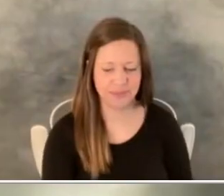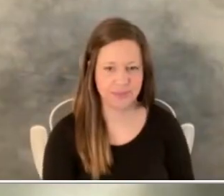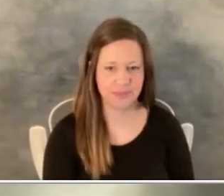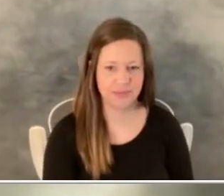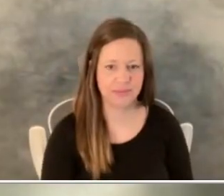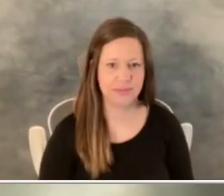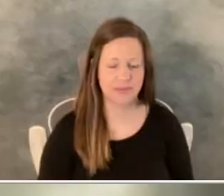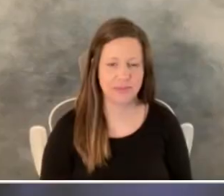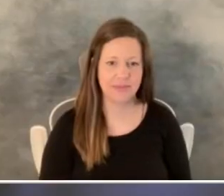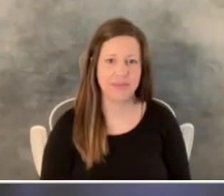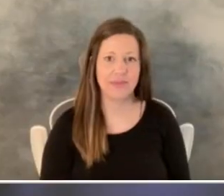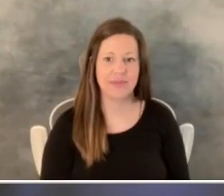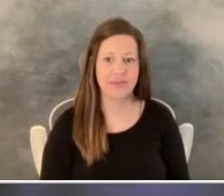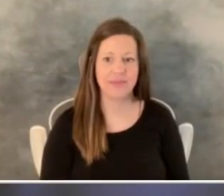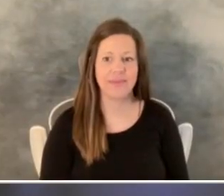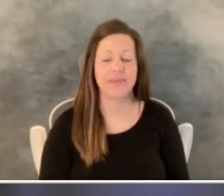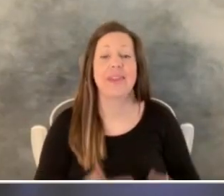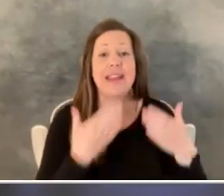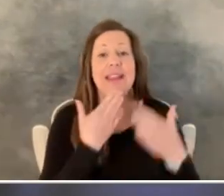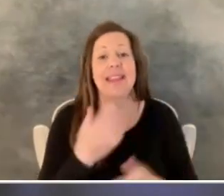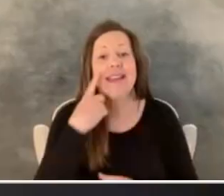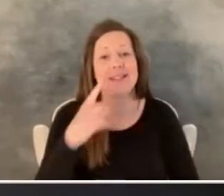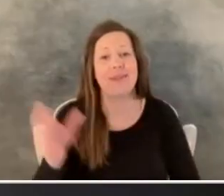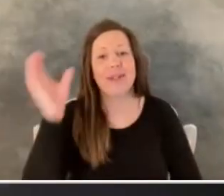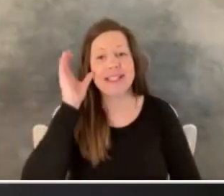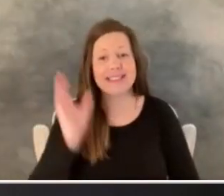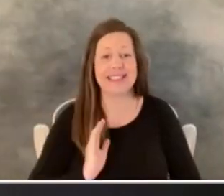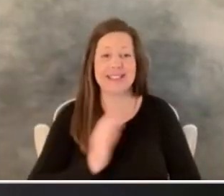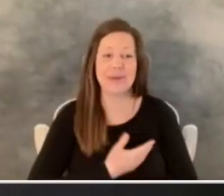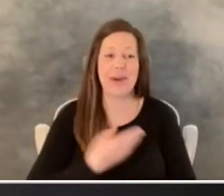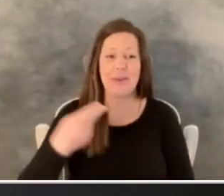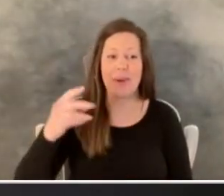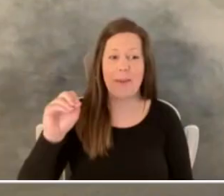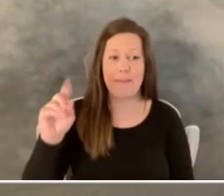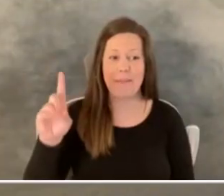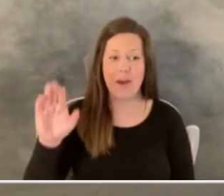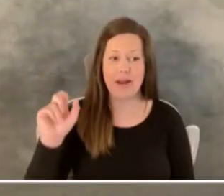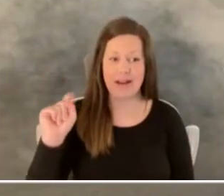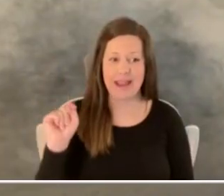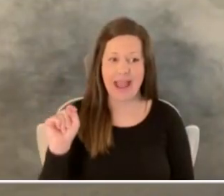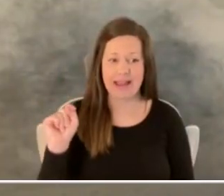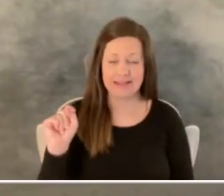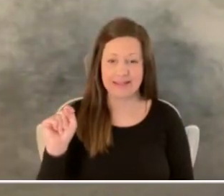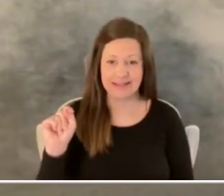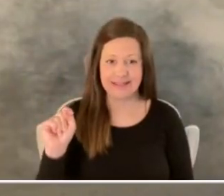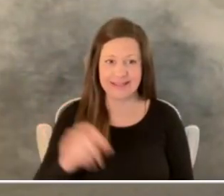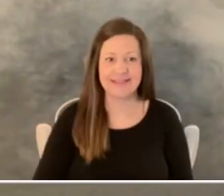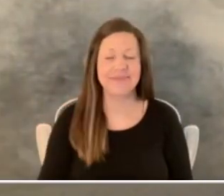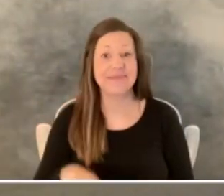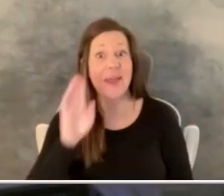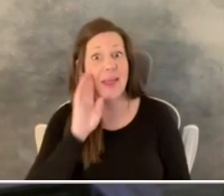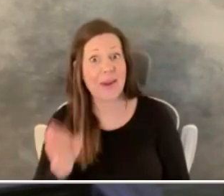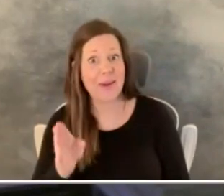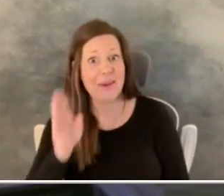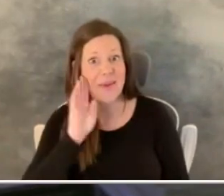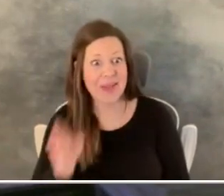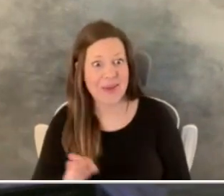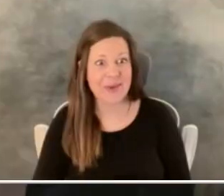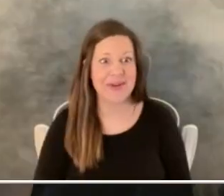Thanks for listening to the Dana and Parks podcast. Let's go to Caroline in Olathe. Hello. Hi. Hi there.